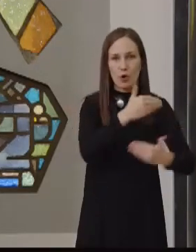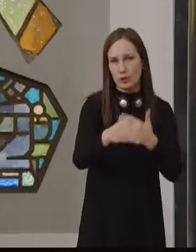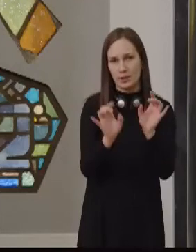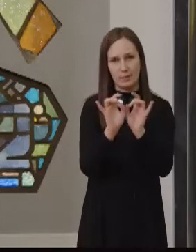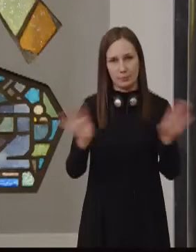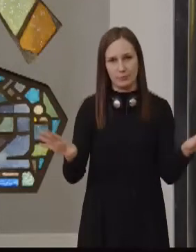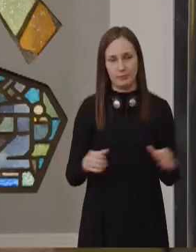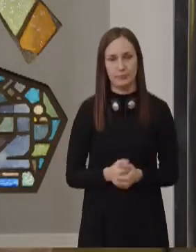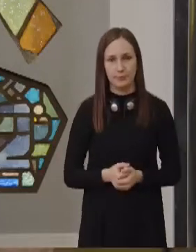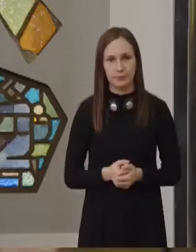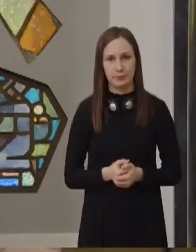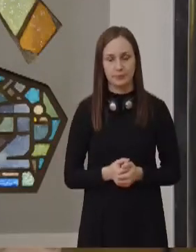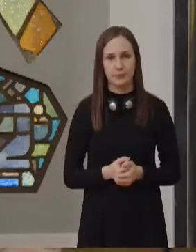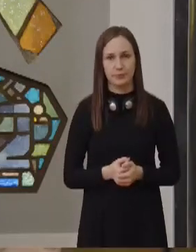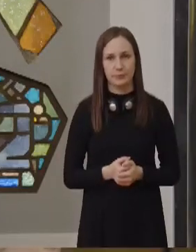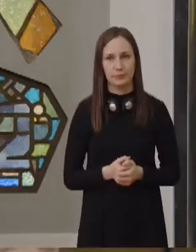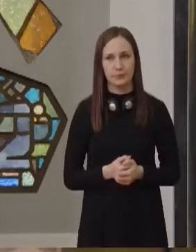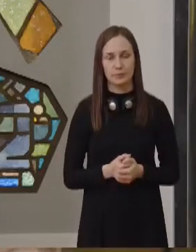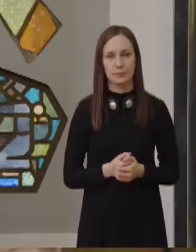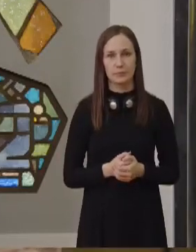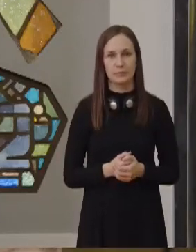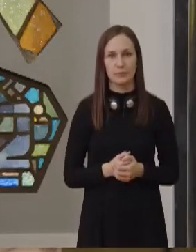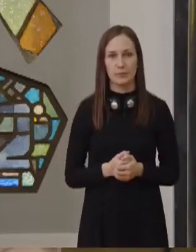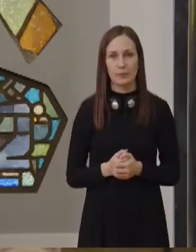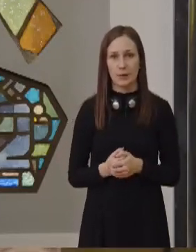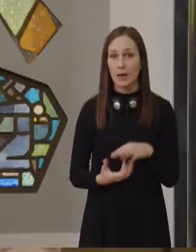concluded. So these are two absolutely different processes.